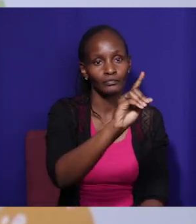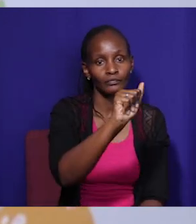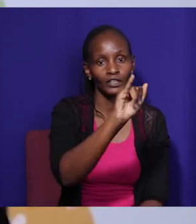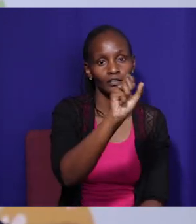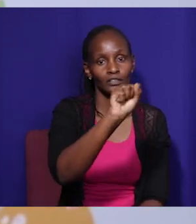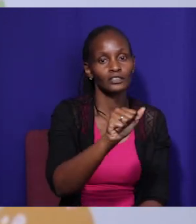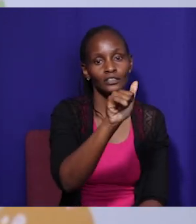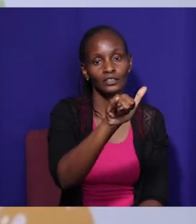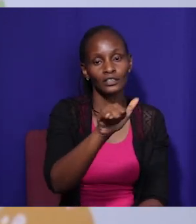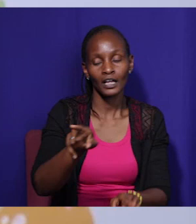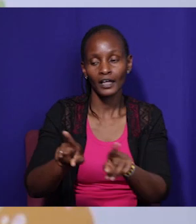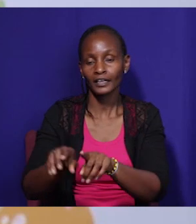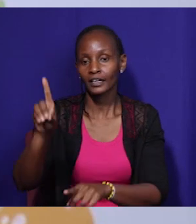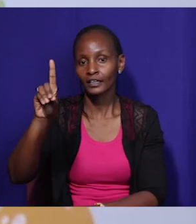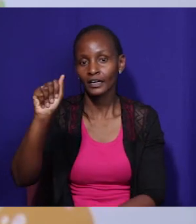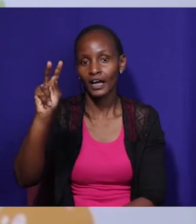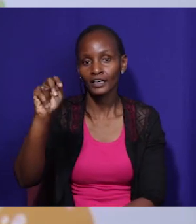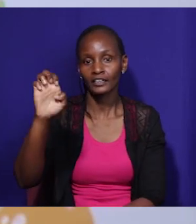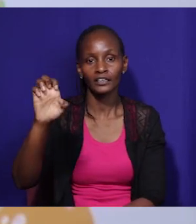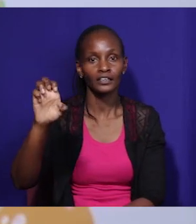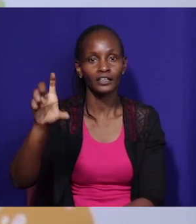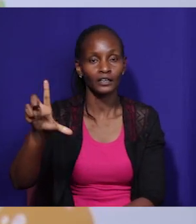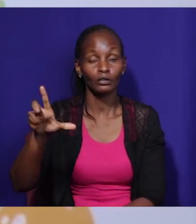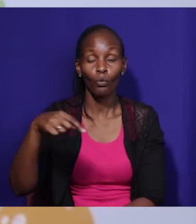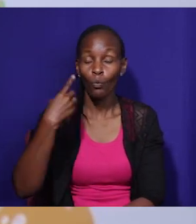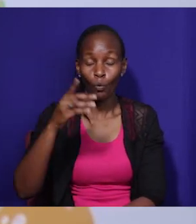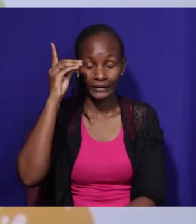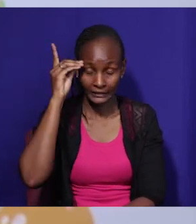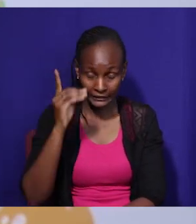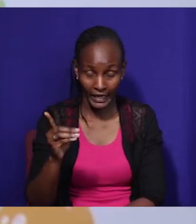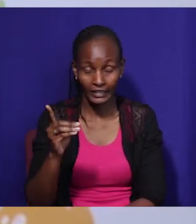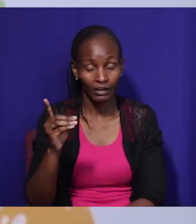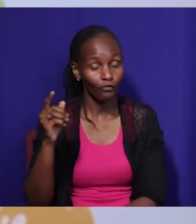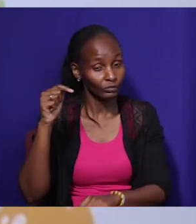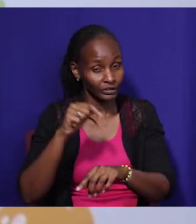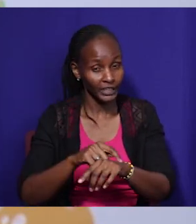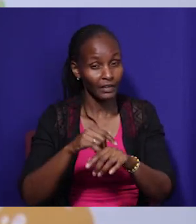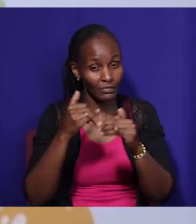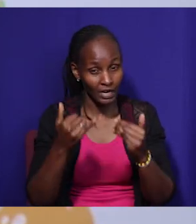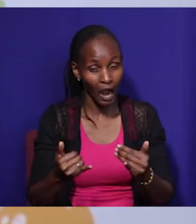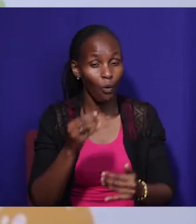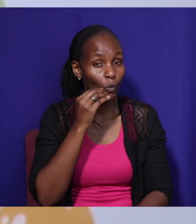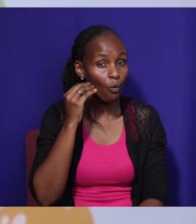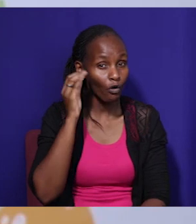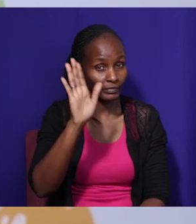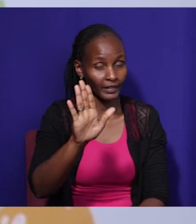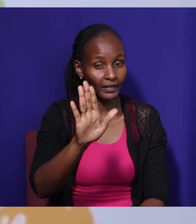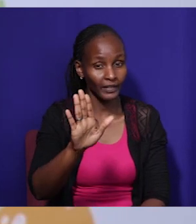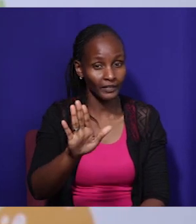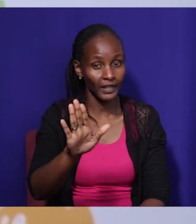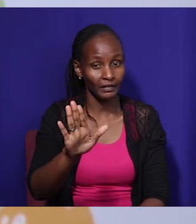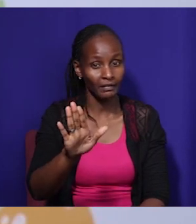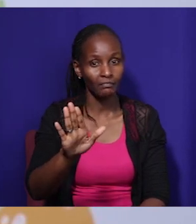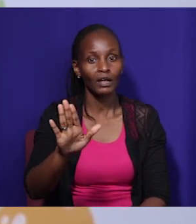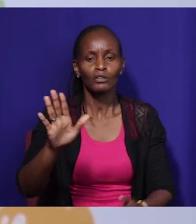and Daniel, who have decided that for this time that they are home, they are going